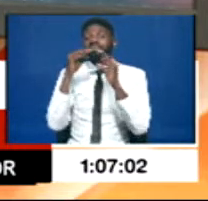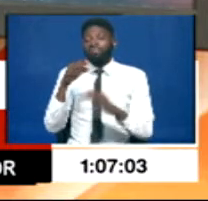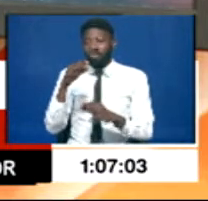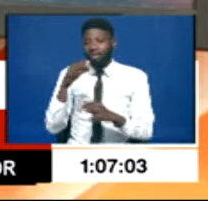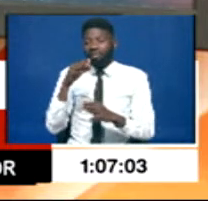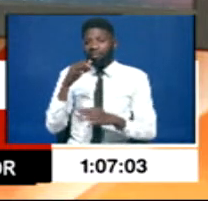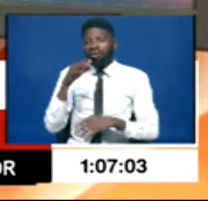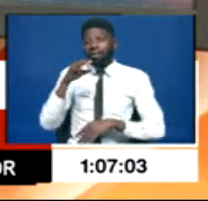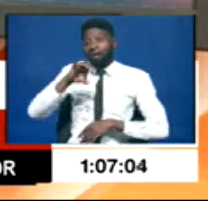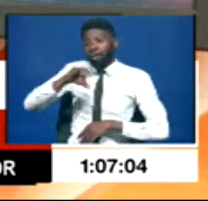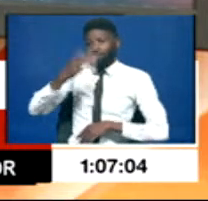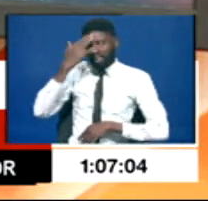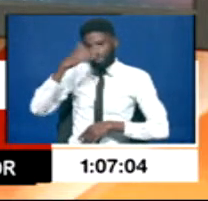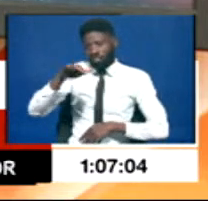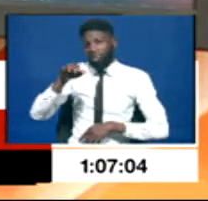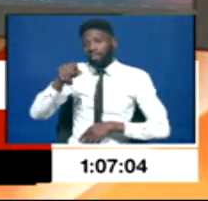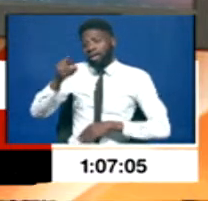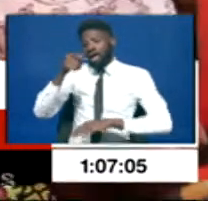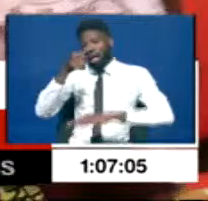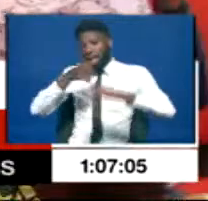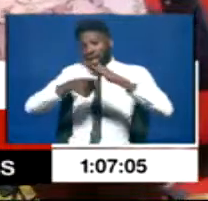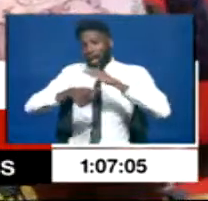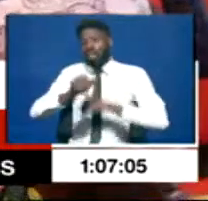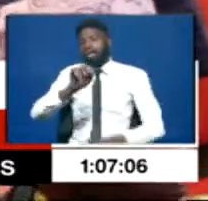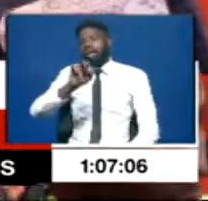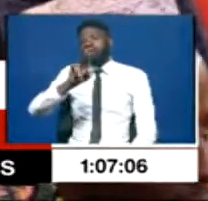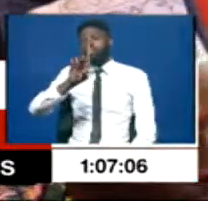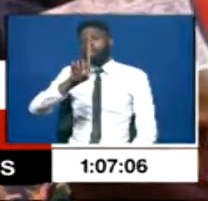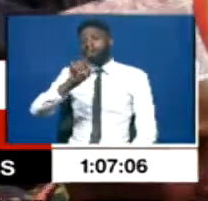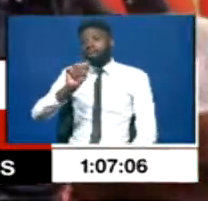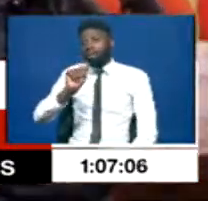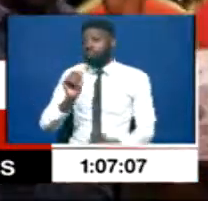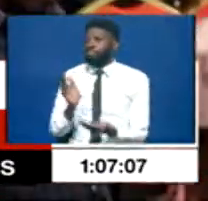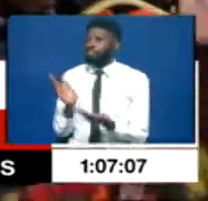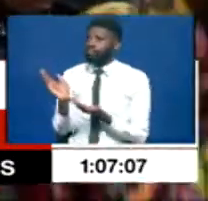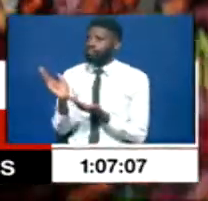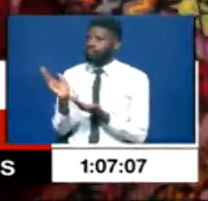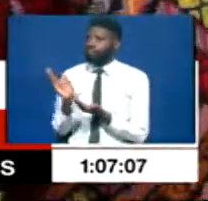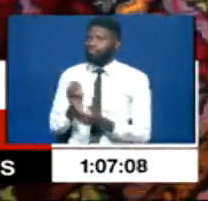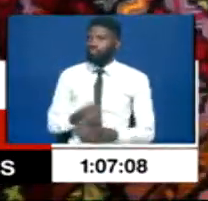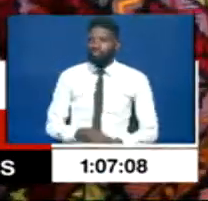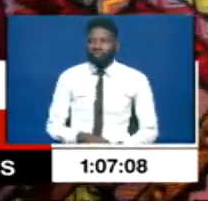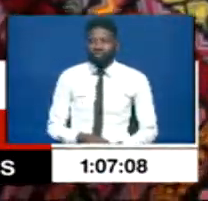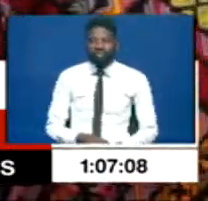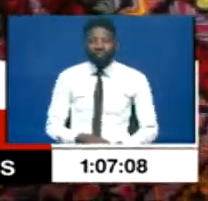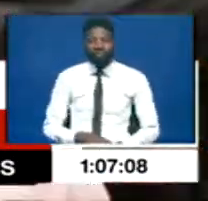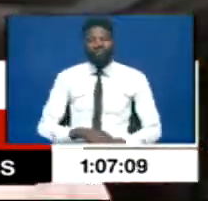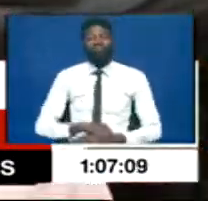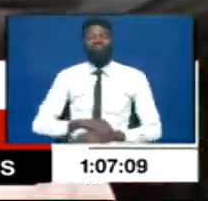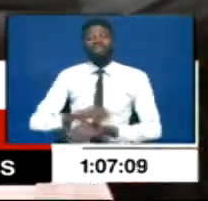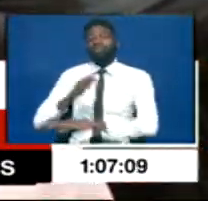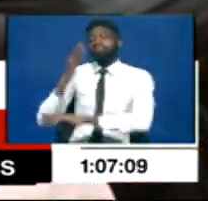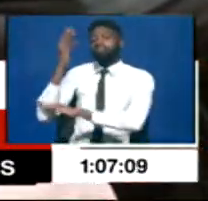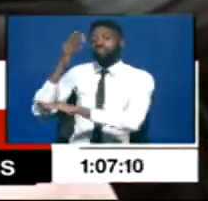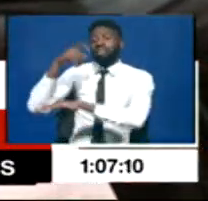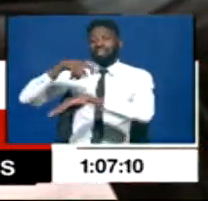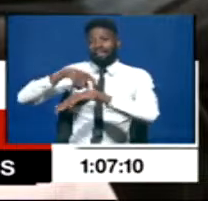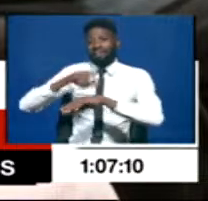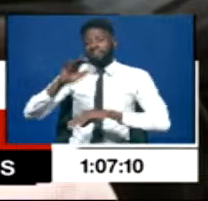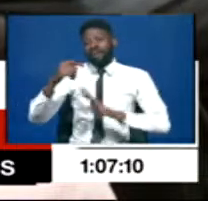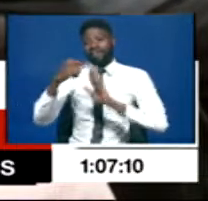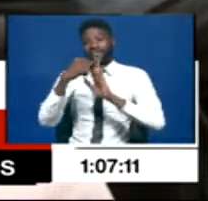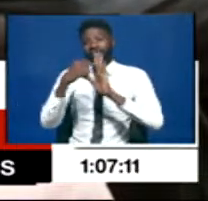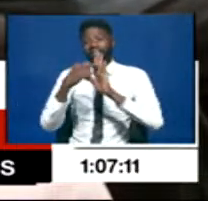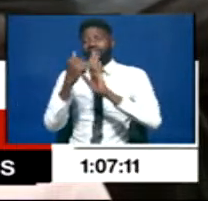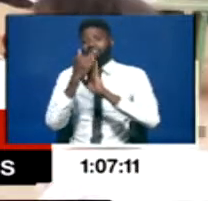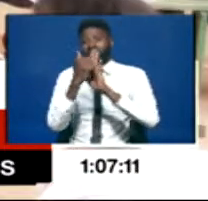United Democratic Movement ticket. Speaking while launching his manifesto to area